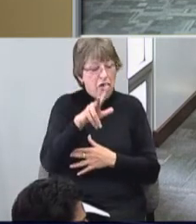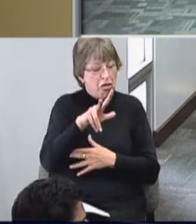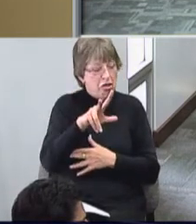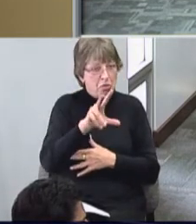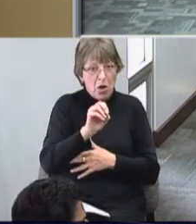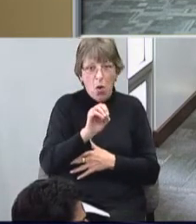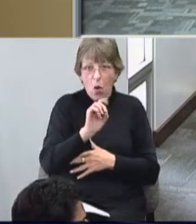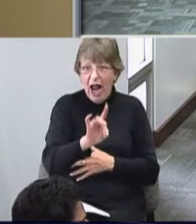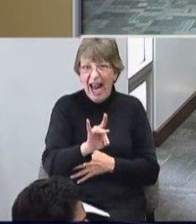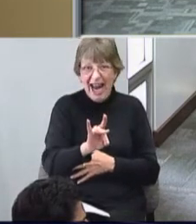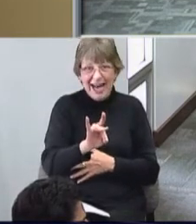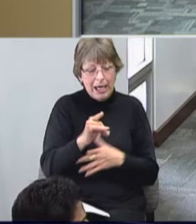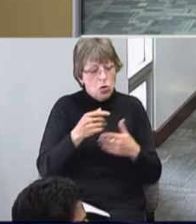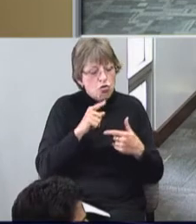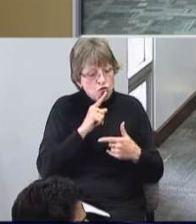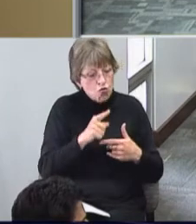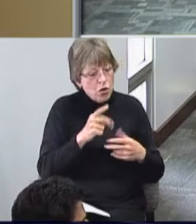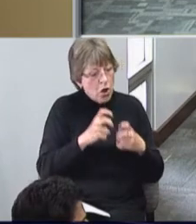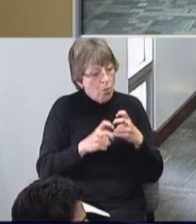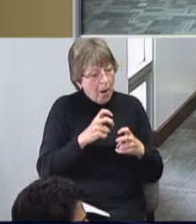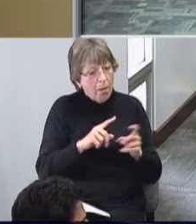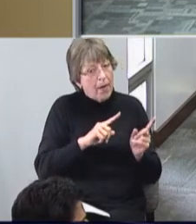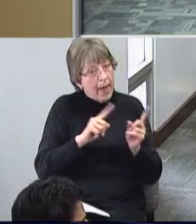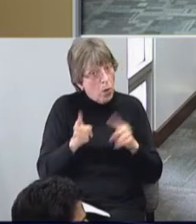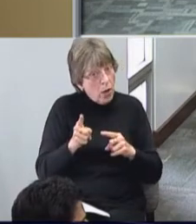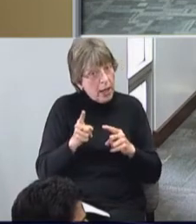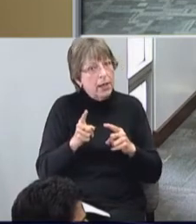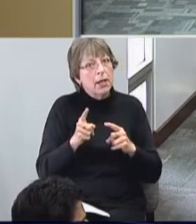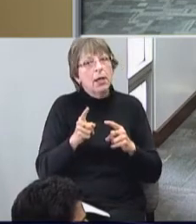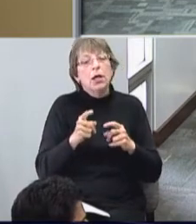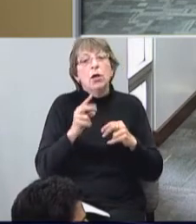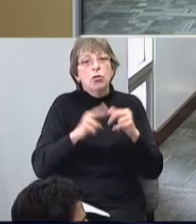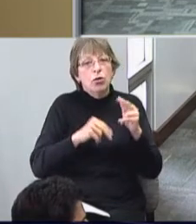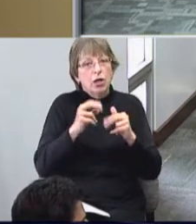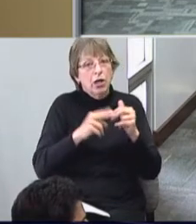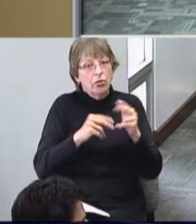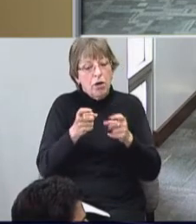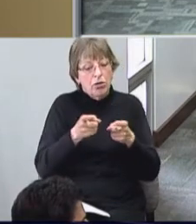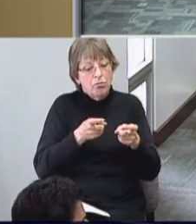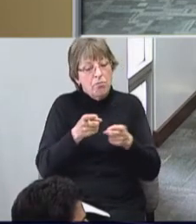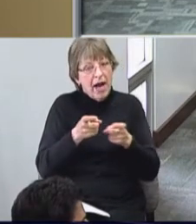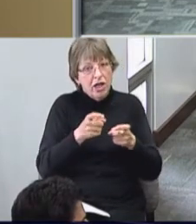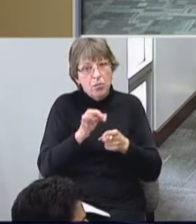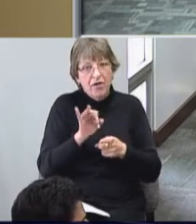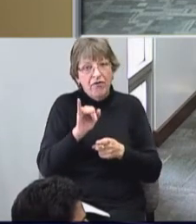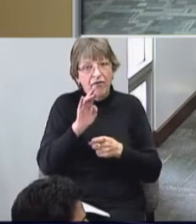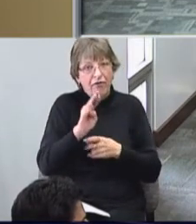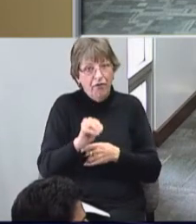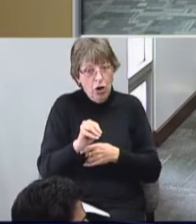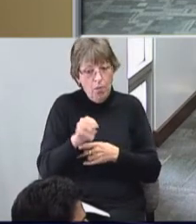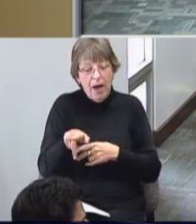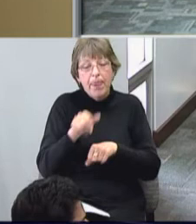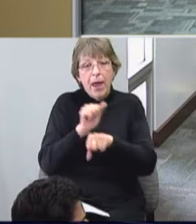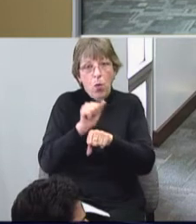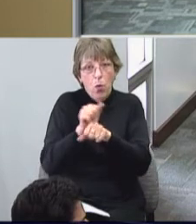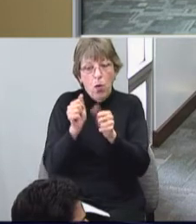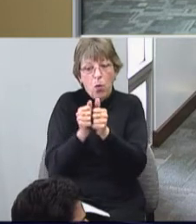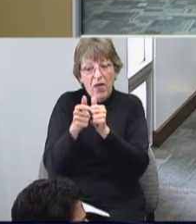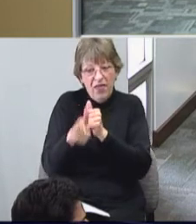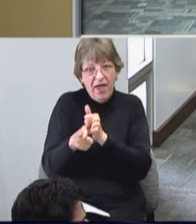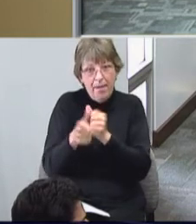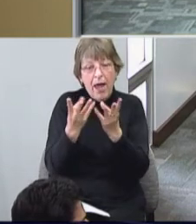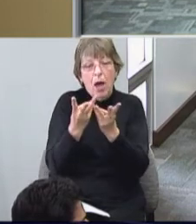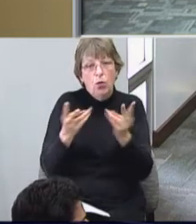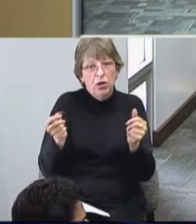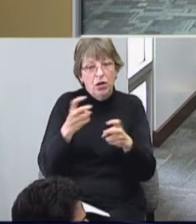problem, and they went to a construction management firm and were able to work with them and get the costs within the range of the budget